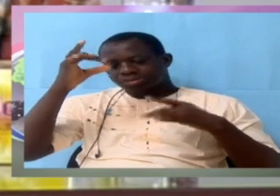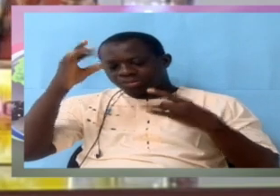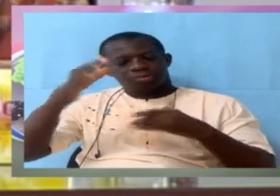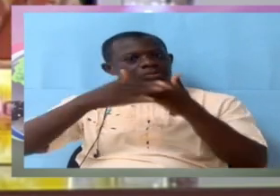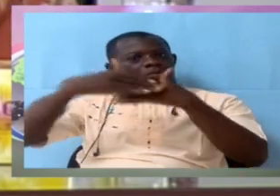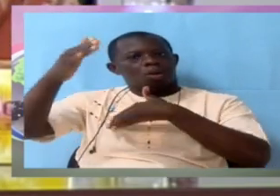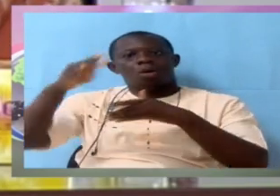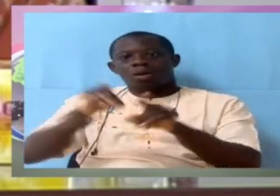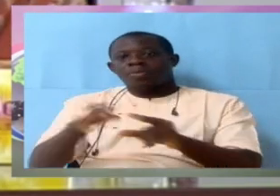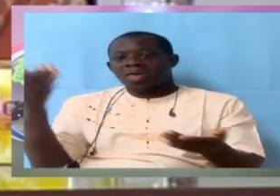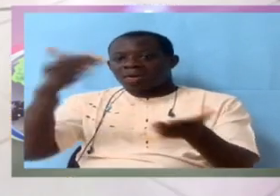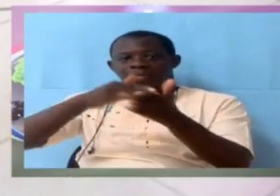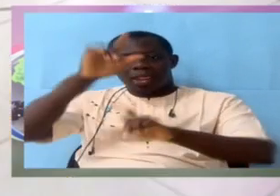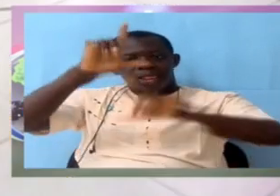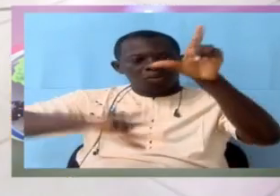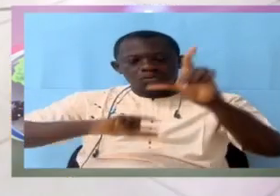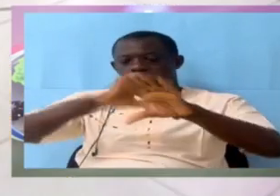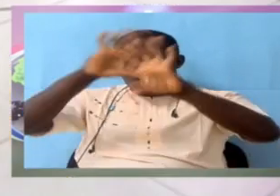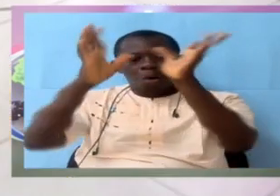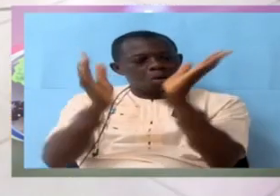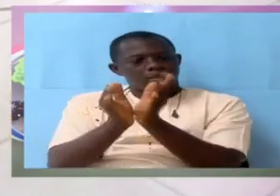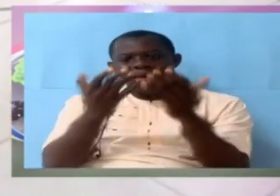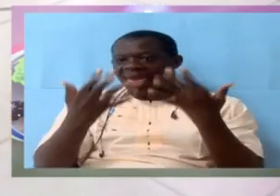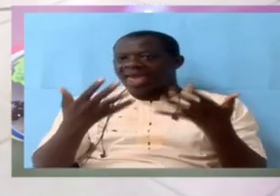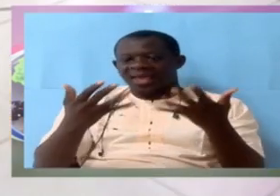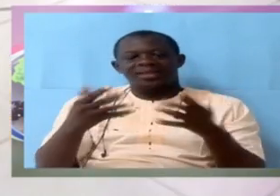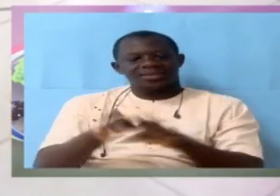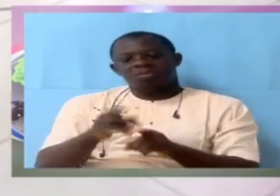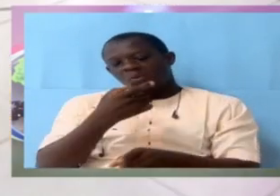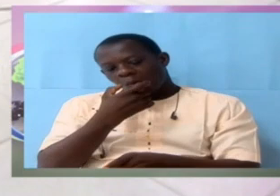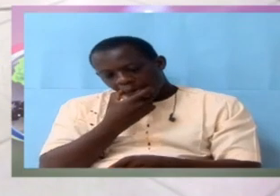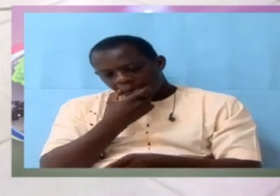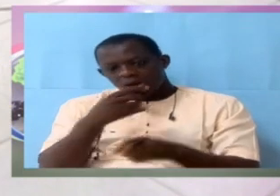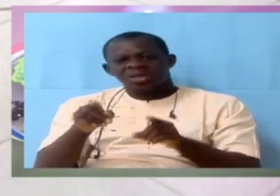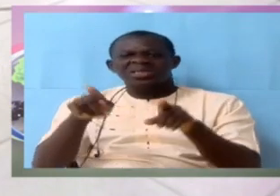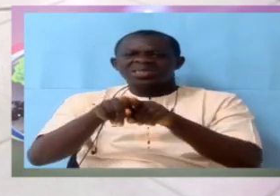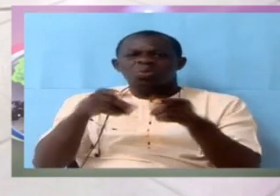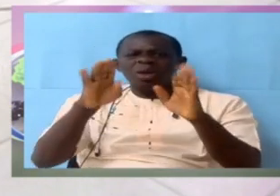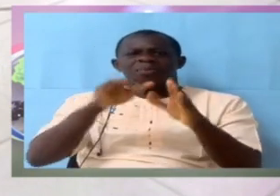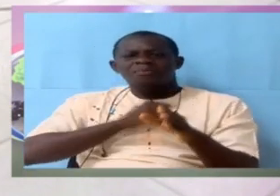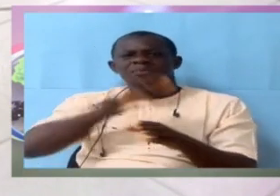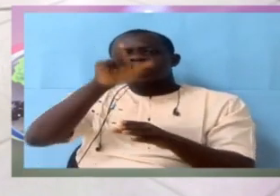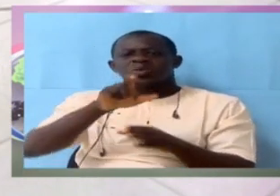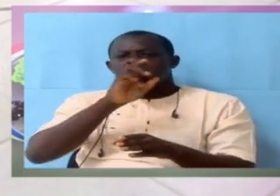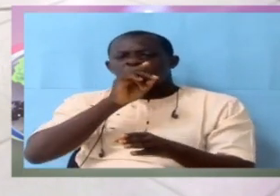and hands became limp, or they became like if they were paralyzed.